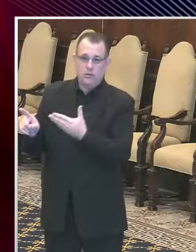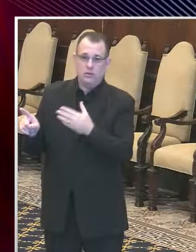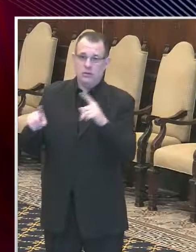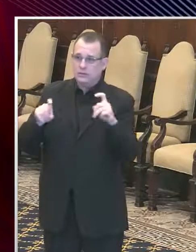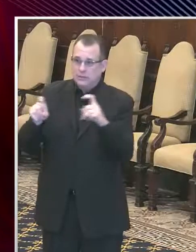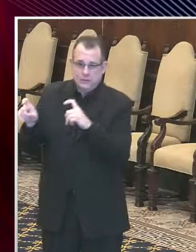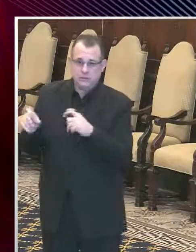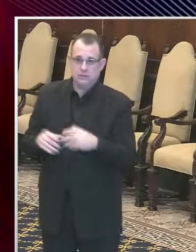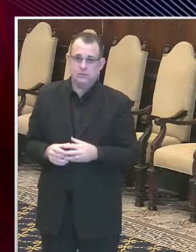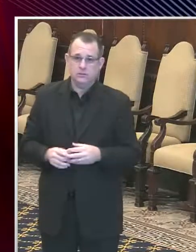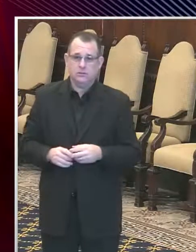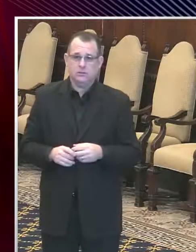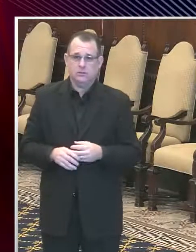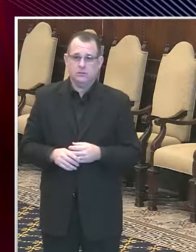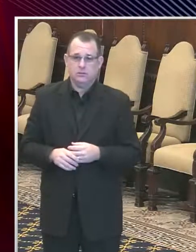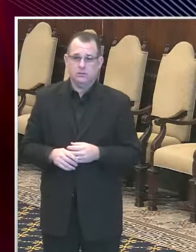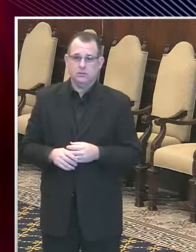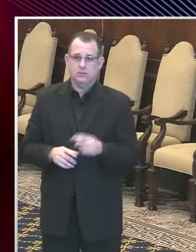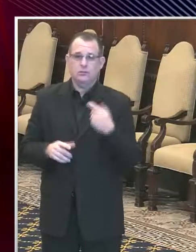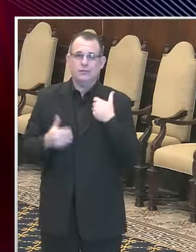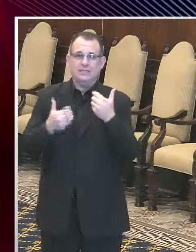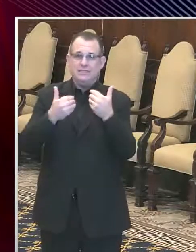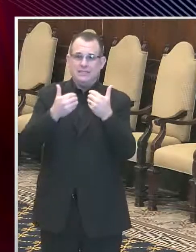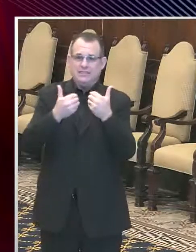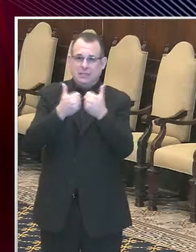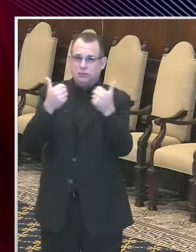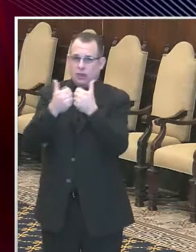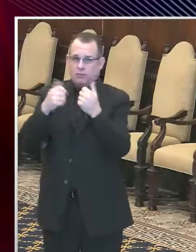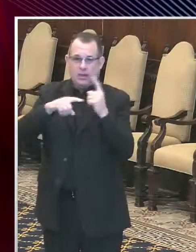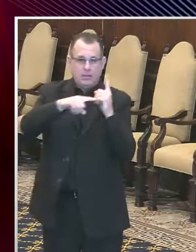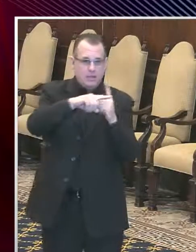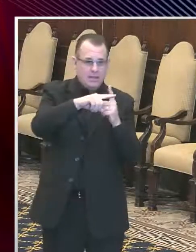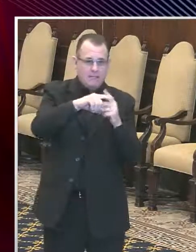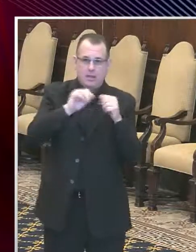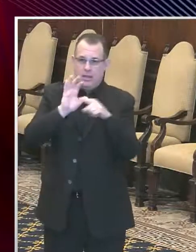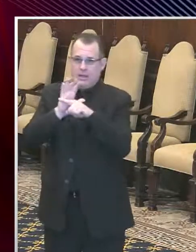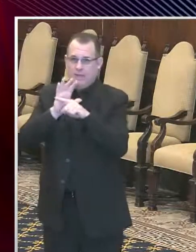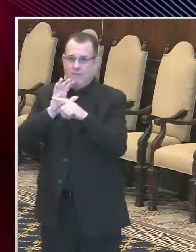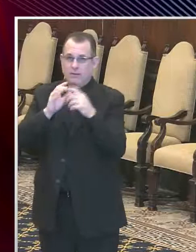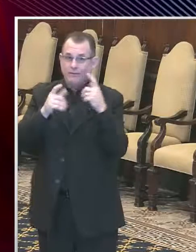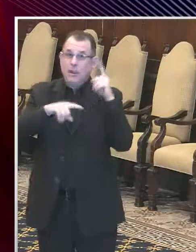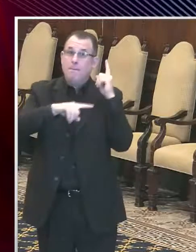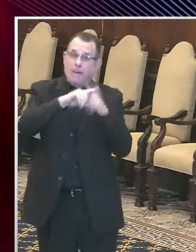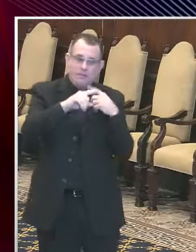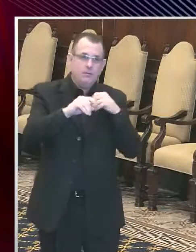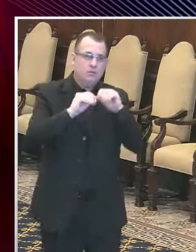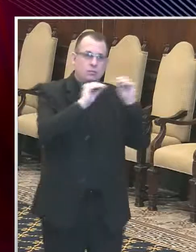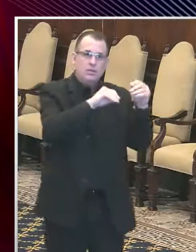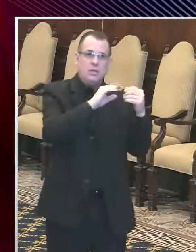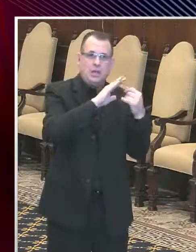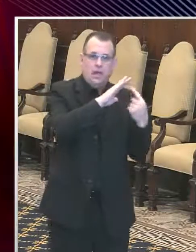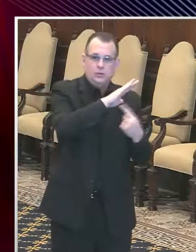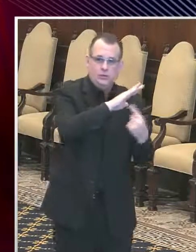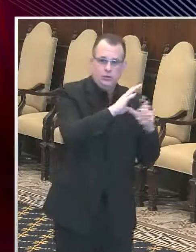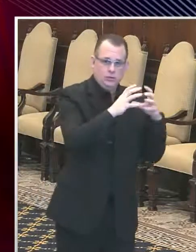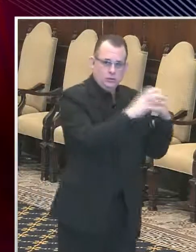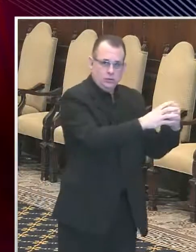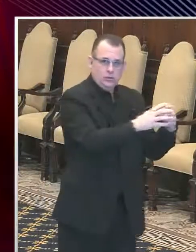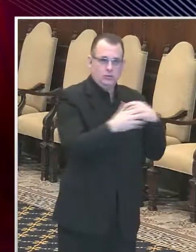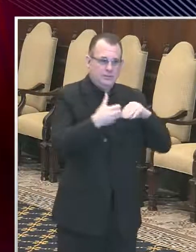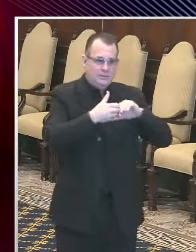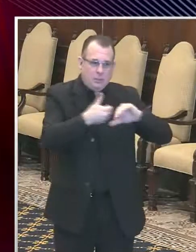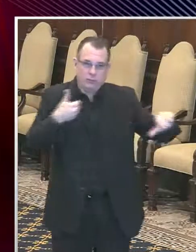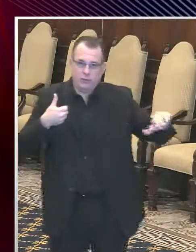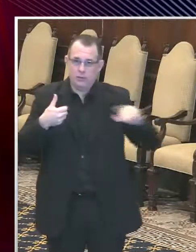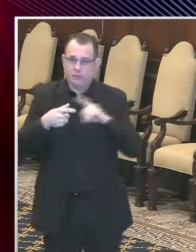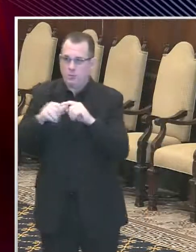appropriate times. And we separate out, or they separate out, the residents who have a positive test from those who have a negative test to try to prevent spread from one